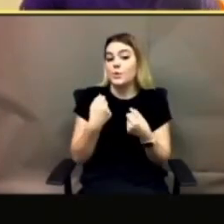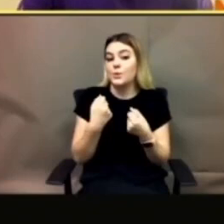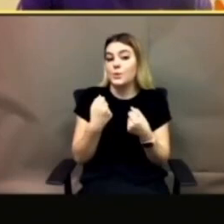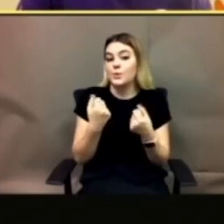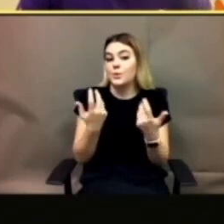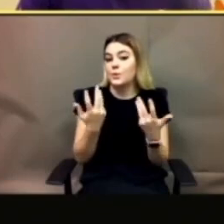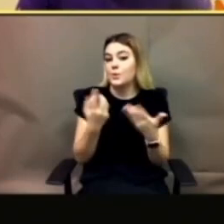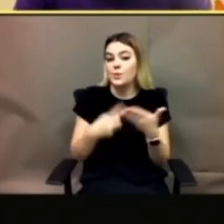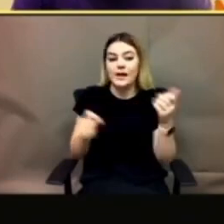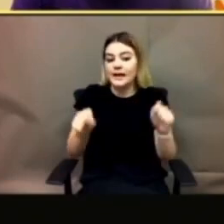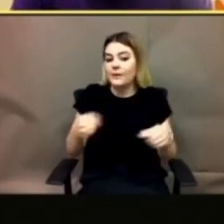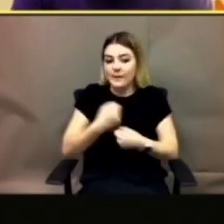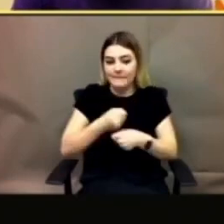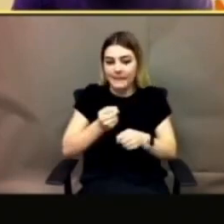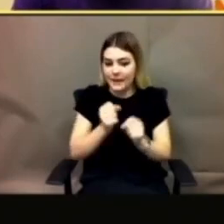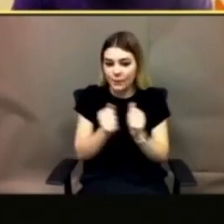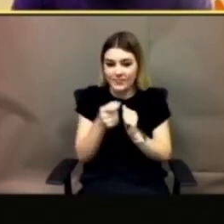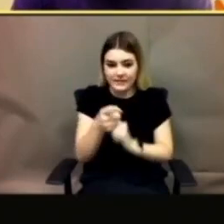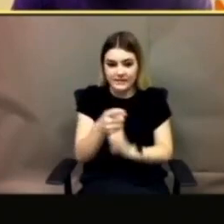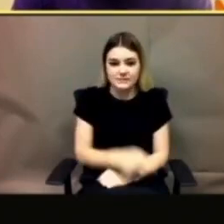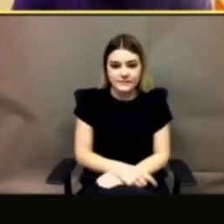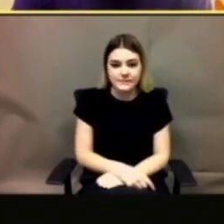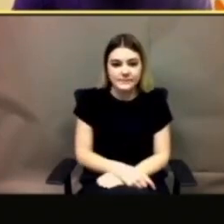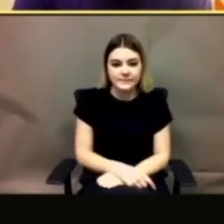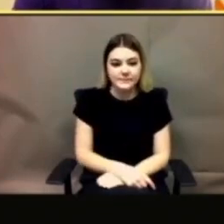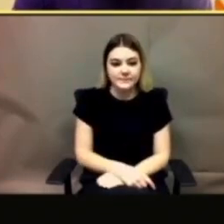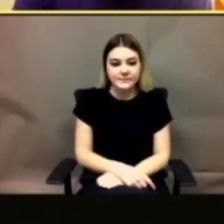And so maybe I'll just,